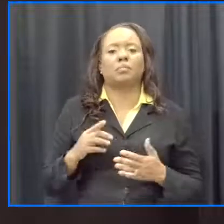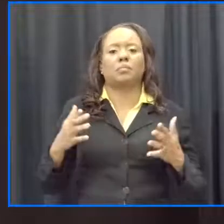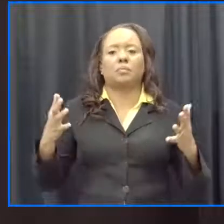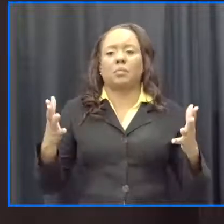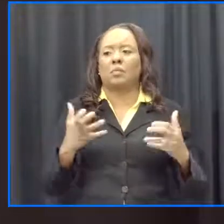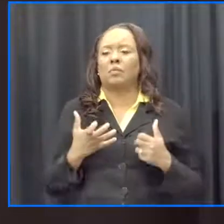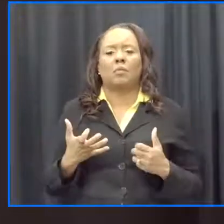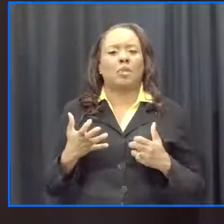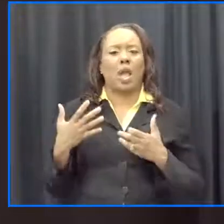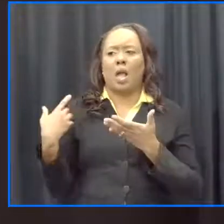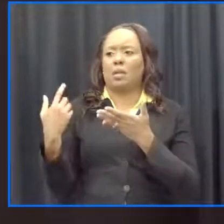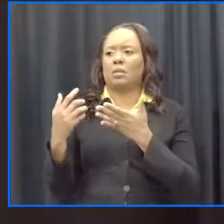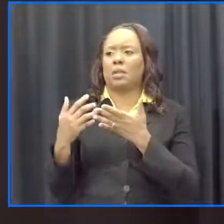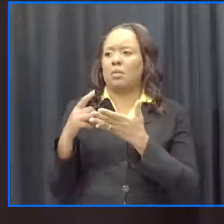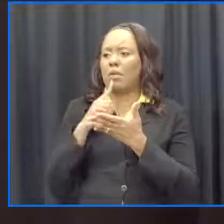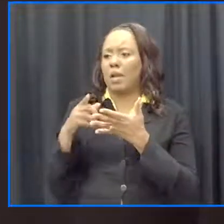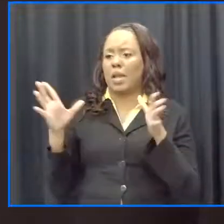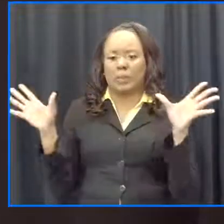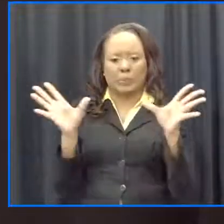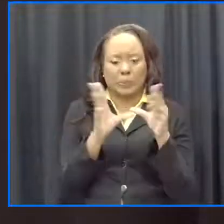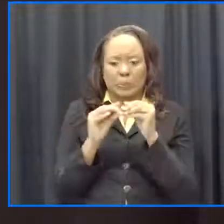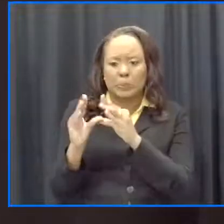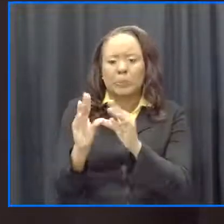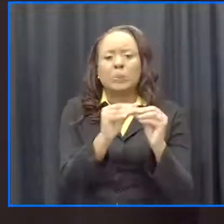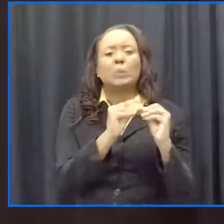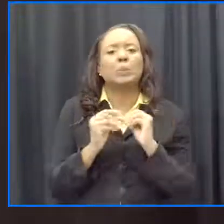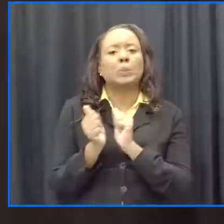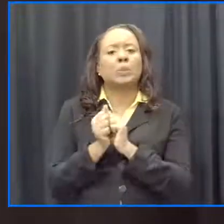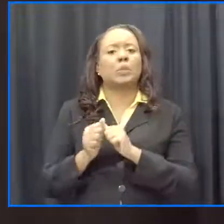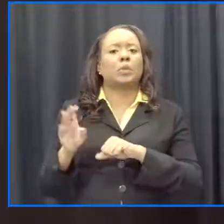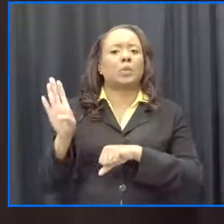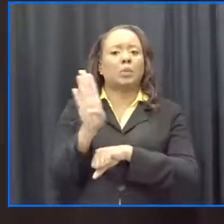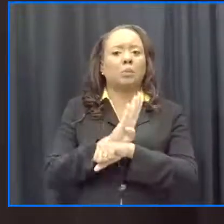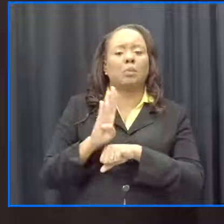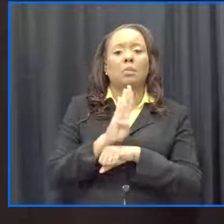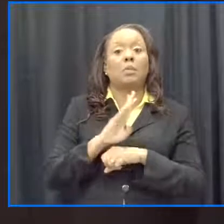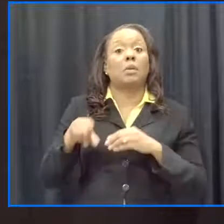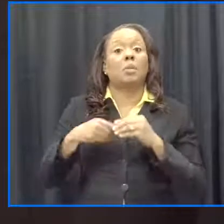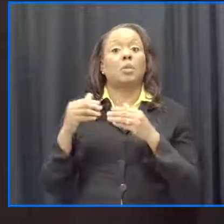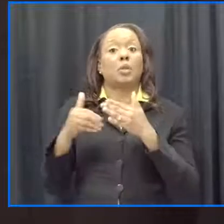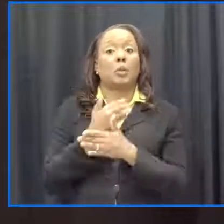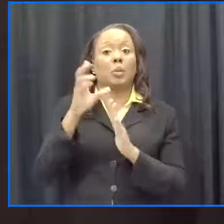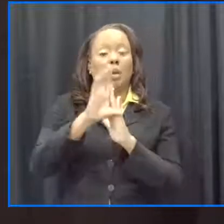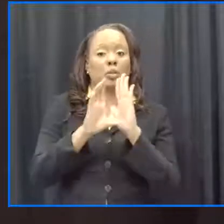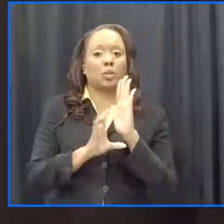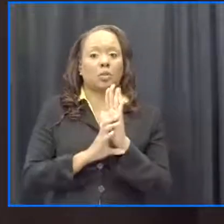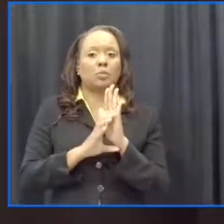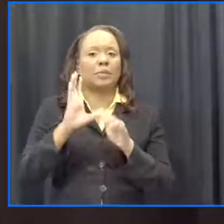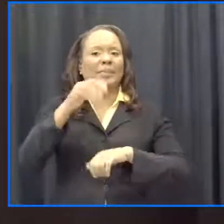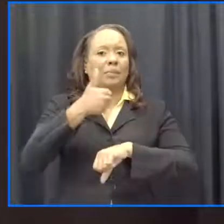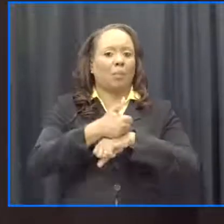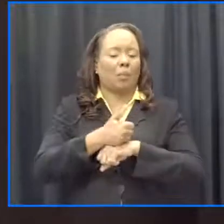an extensive consultation with the Barbadian public on a new constitution.